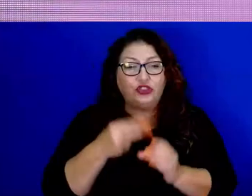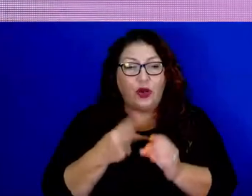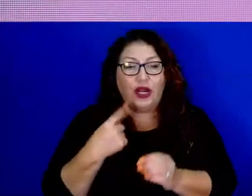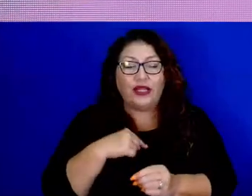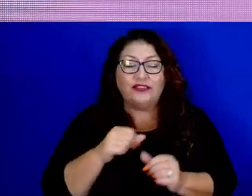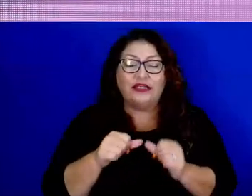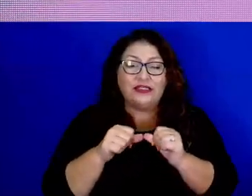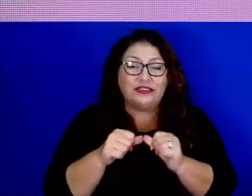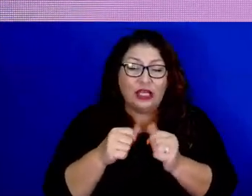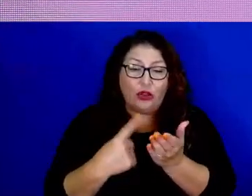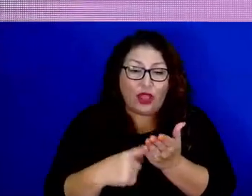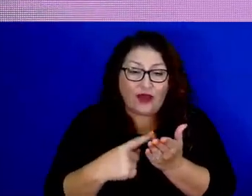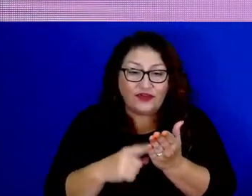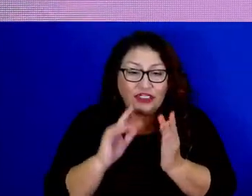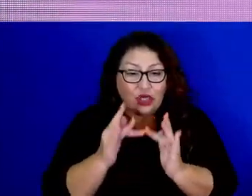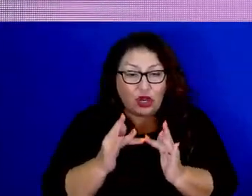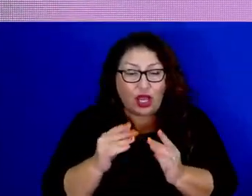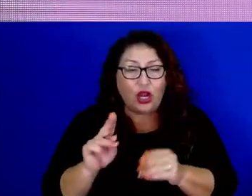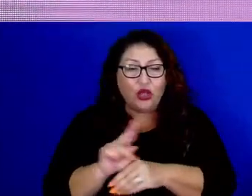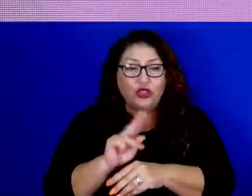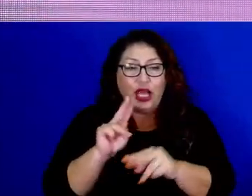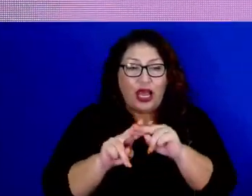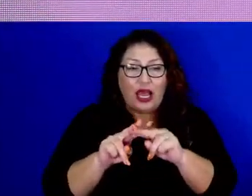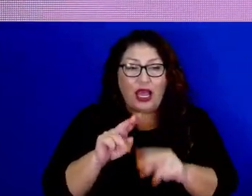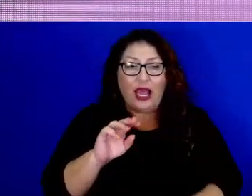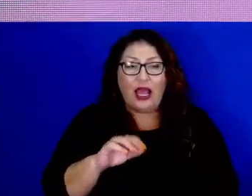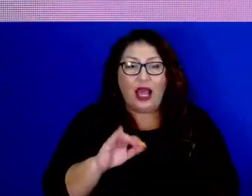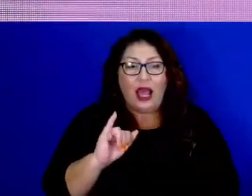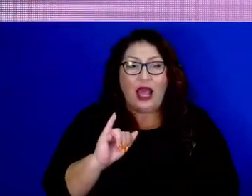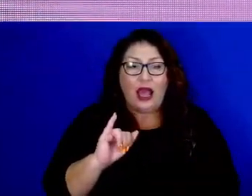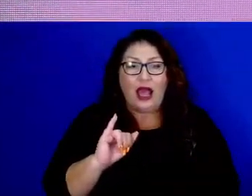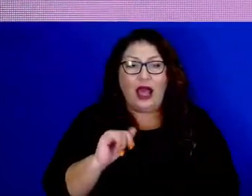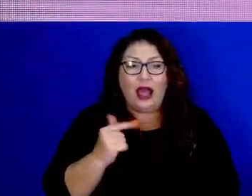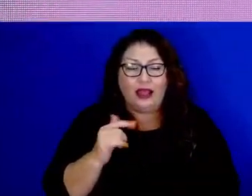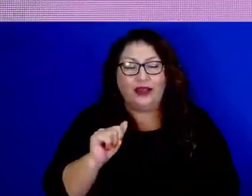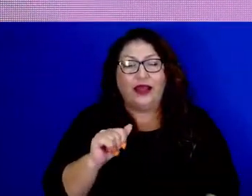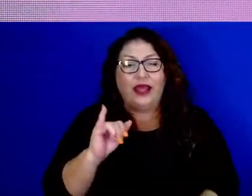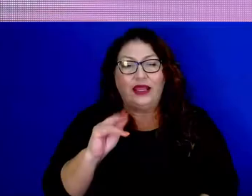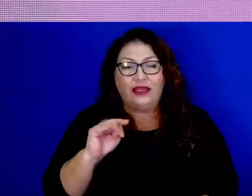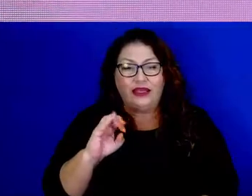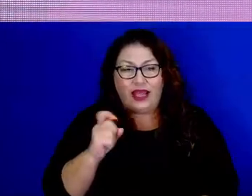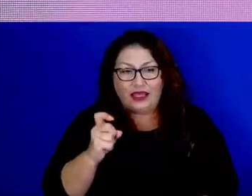online using the hashtag #EIGEIndex, and